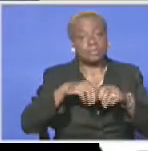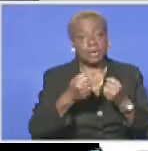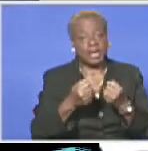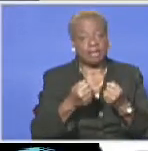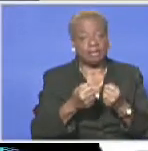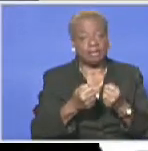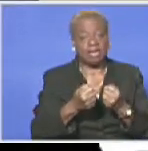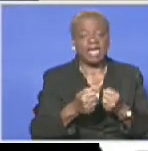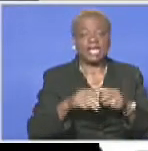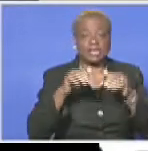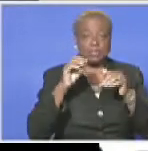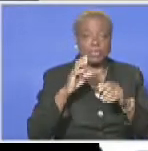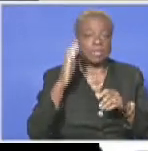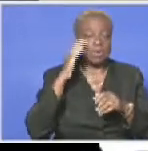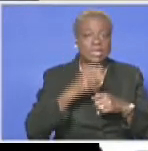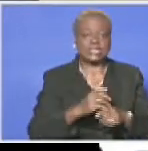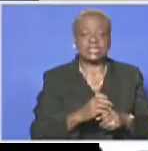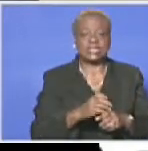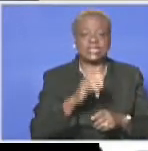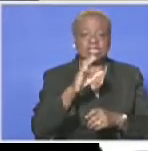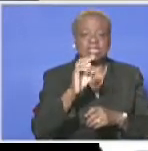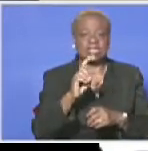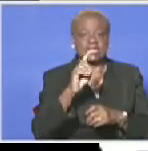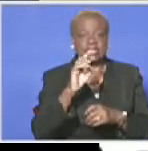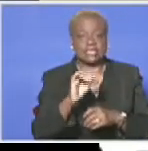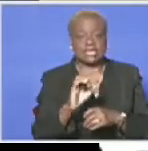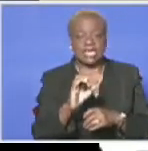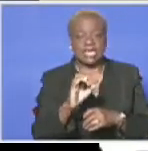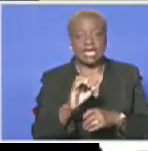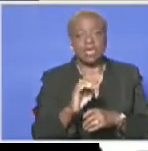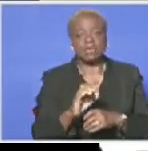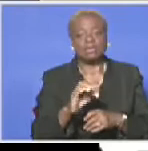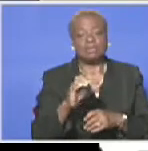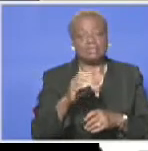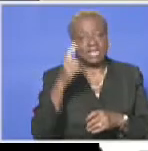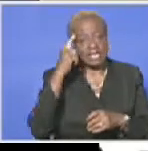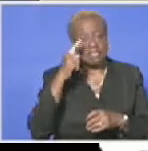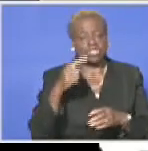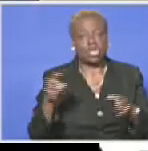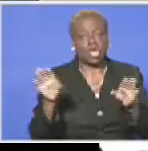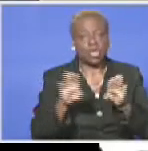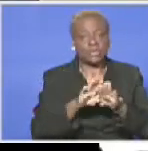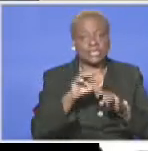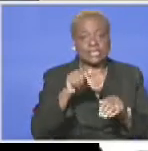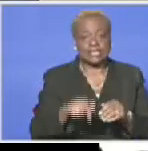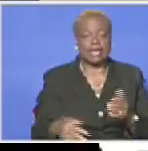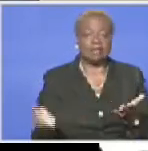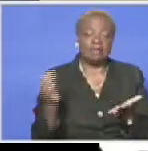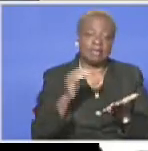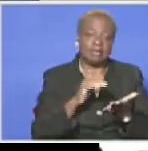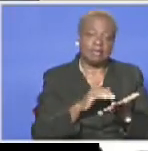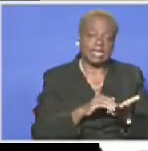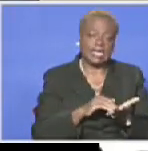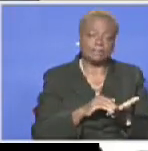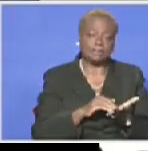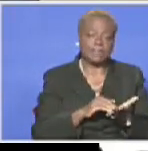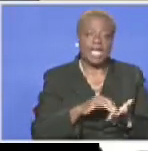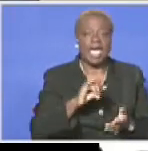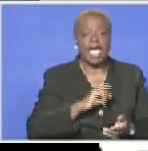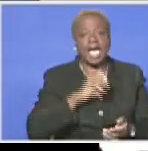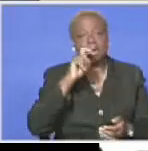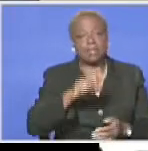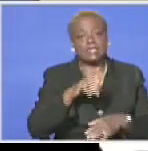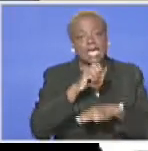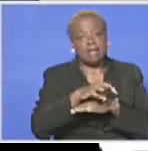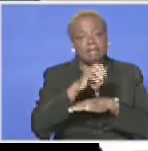cause the CDC to keep looking at their industry to see whether they should shut it back down again. So I have to advise the Bahamian